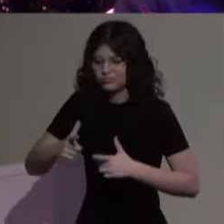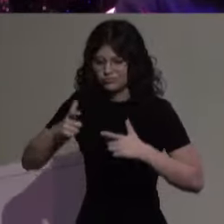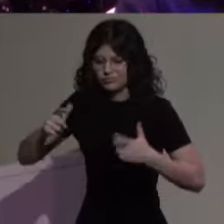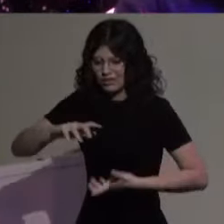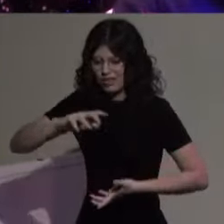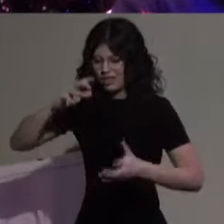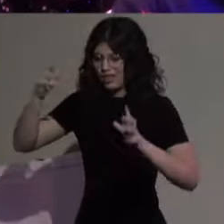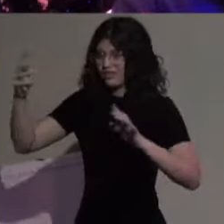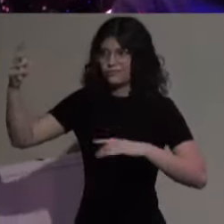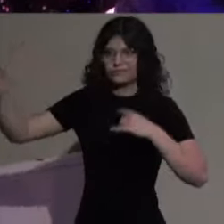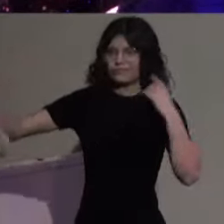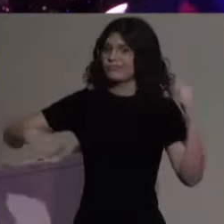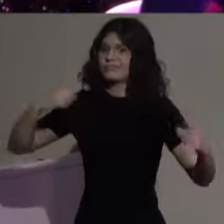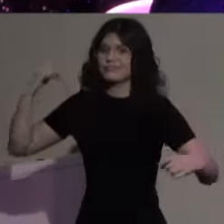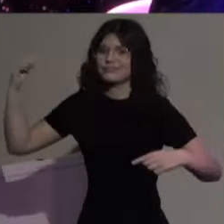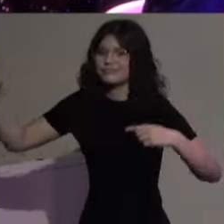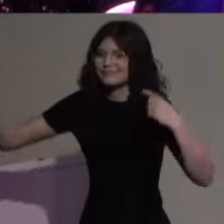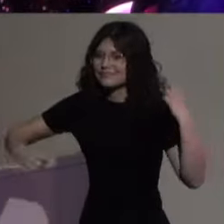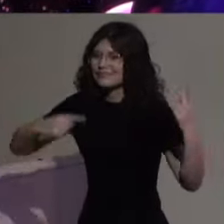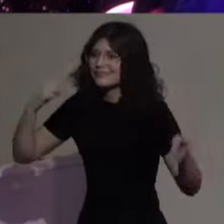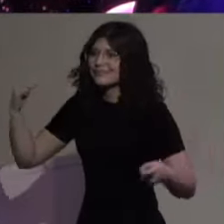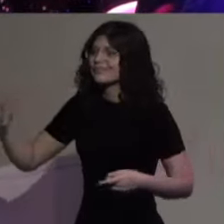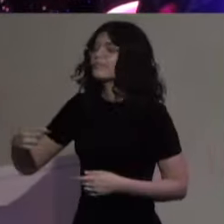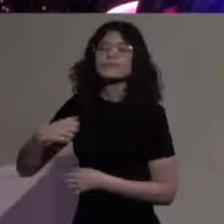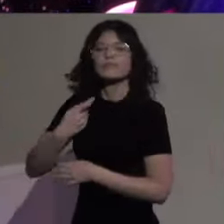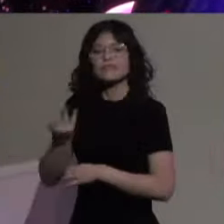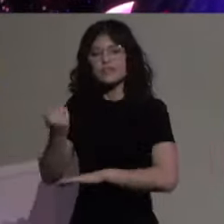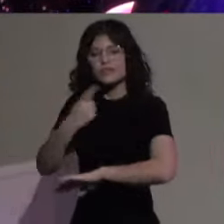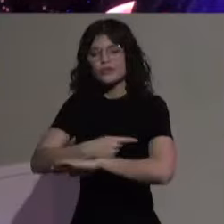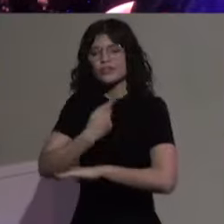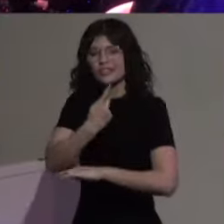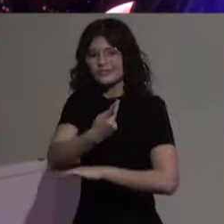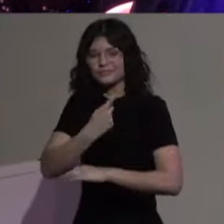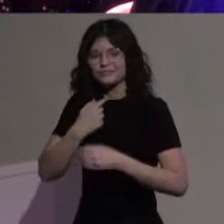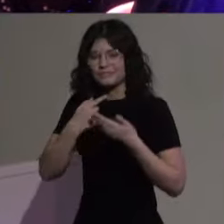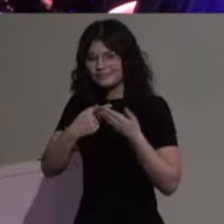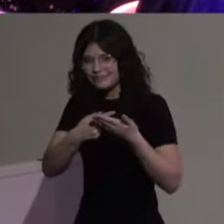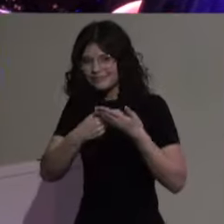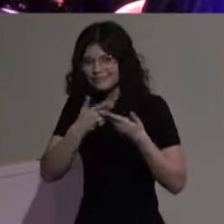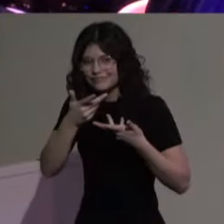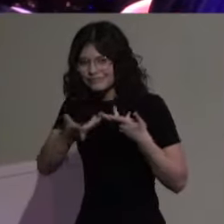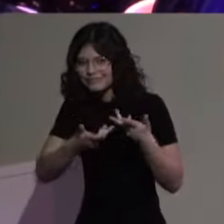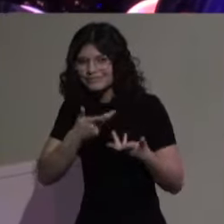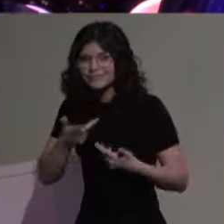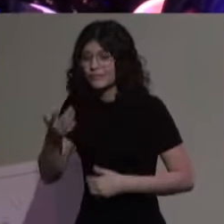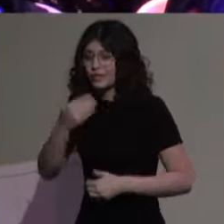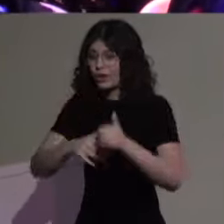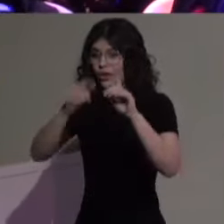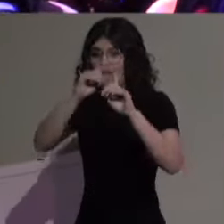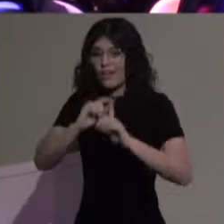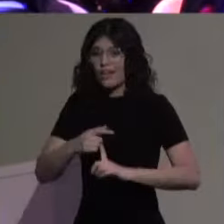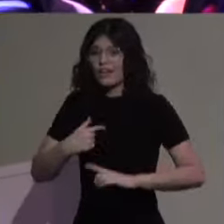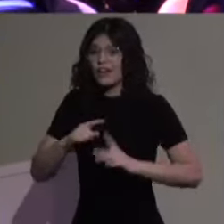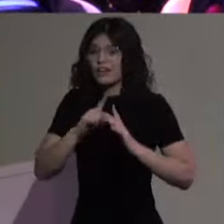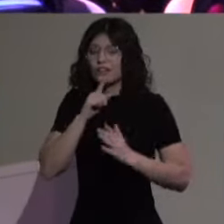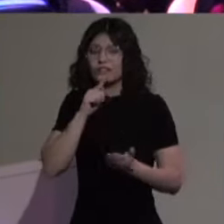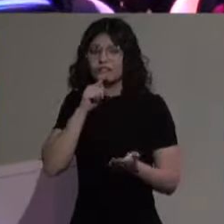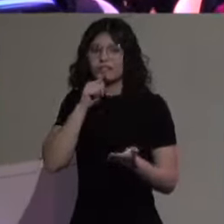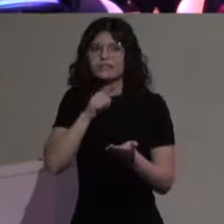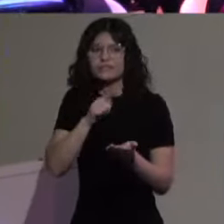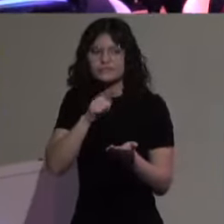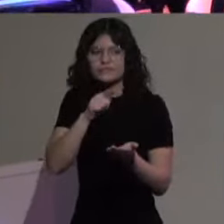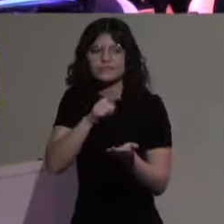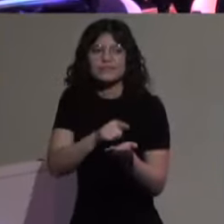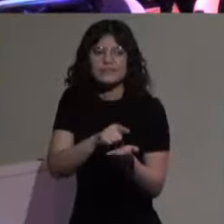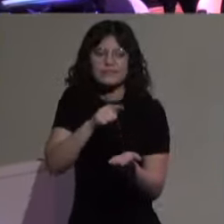big emotional whirlwind. Over the next few days, we got to talking with every single word. I started